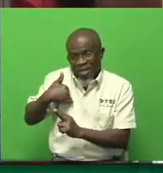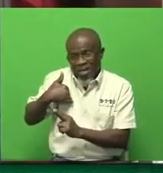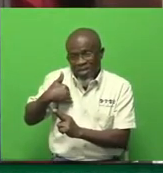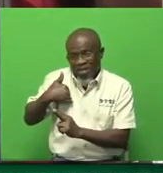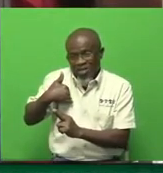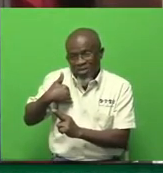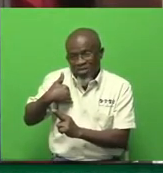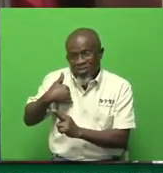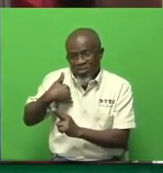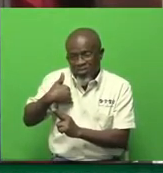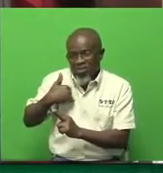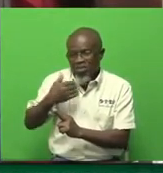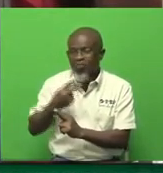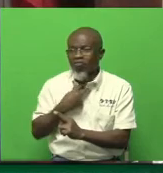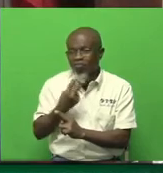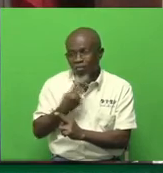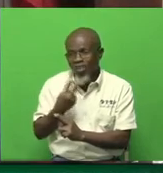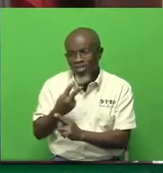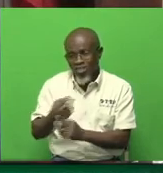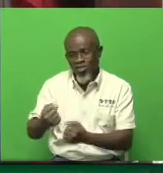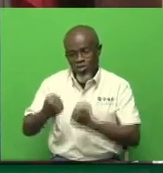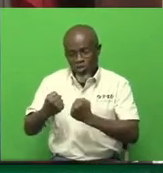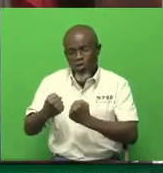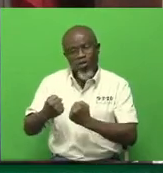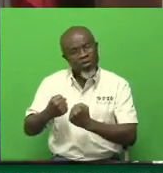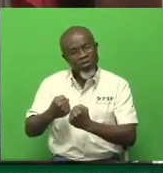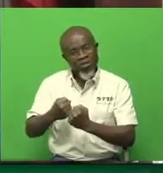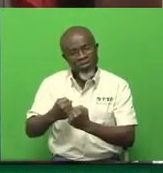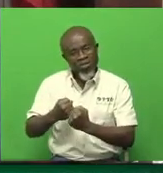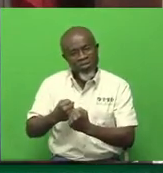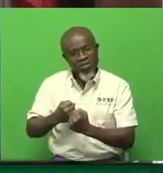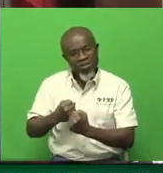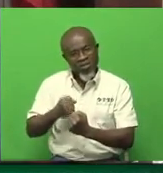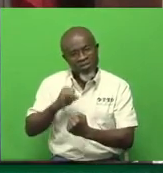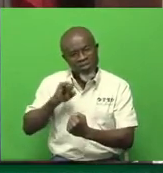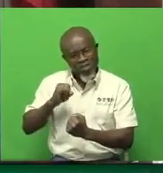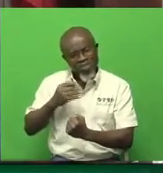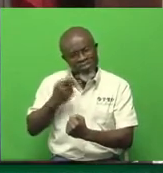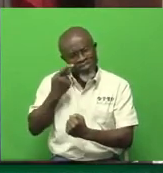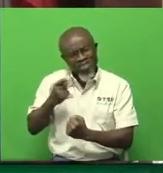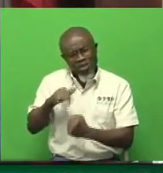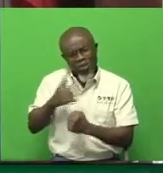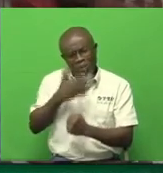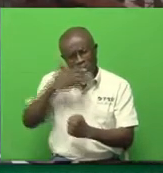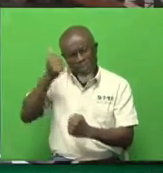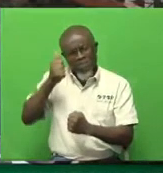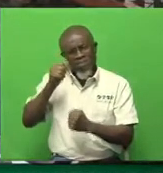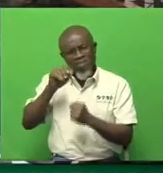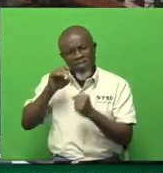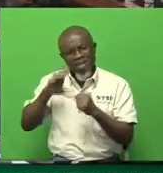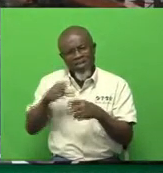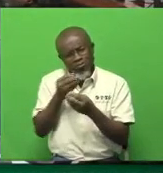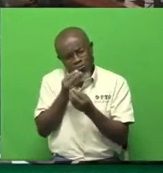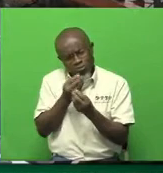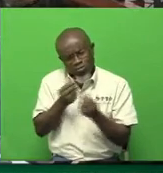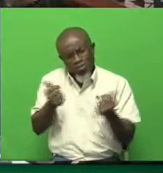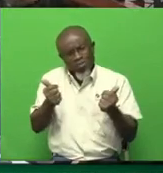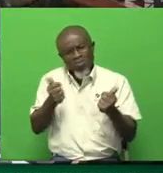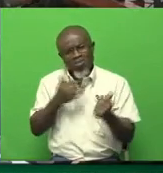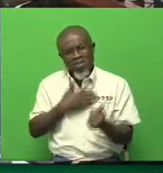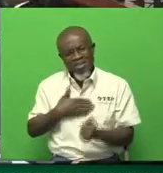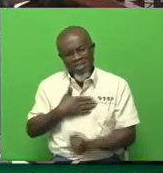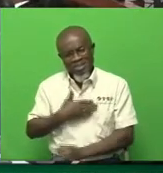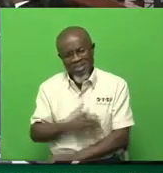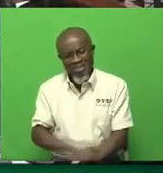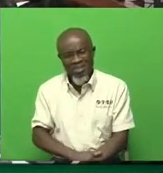protrude invoice so again you know that's that's your best we can work it out thank you Mr Deputy speaker